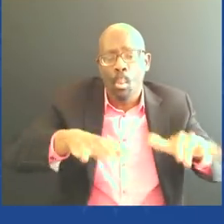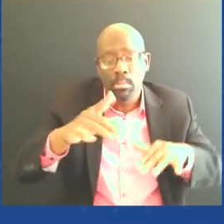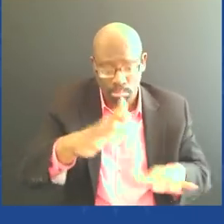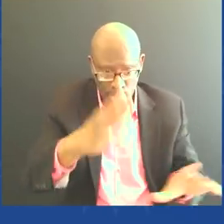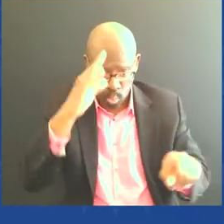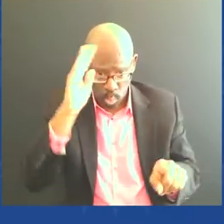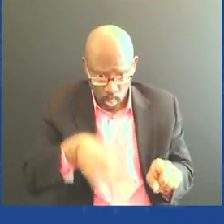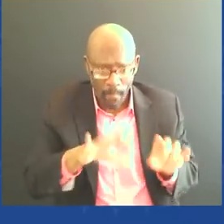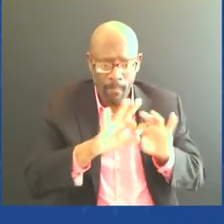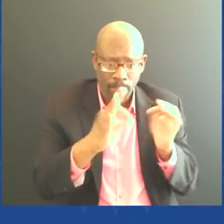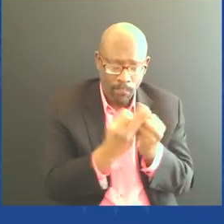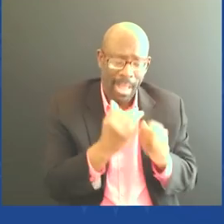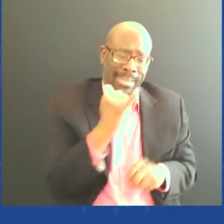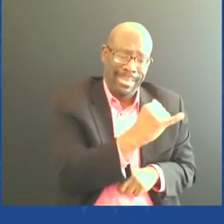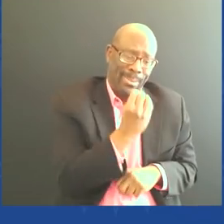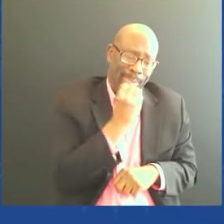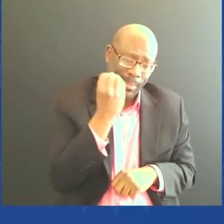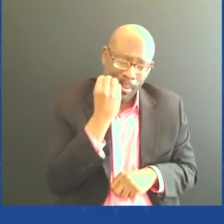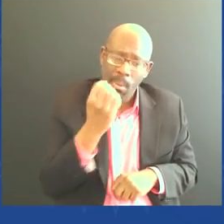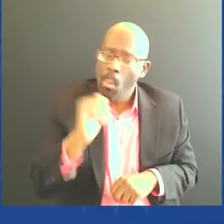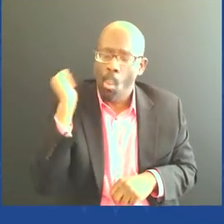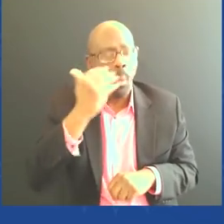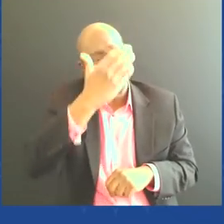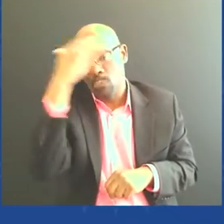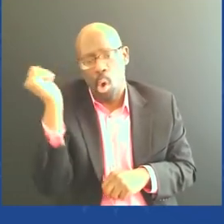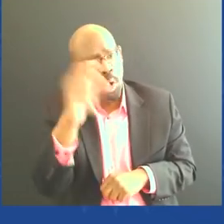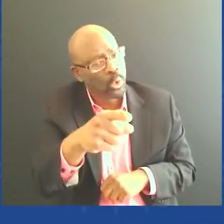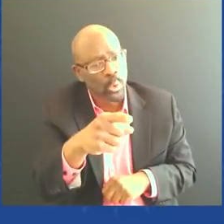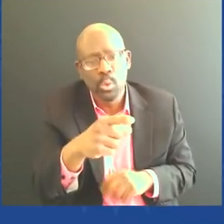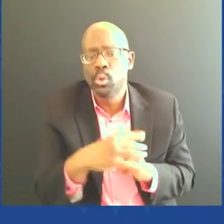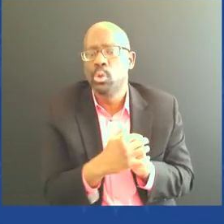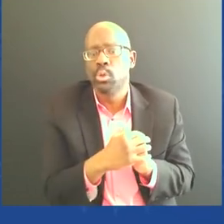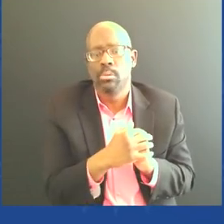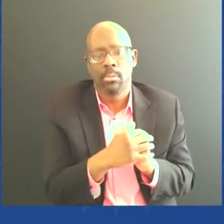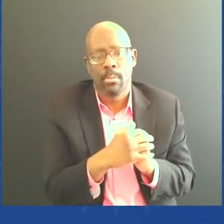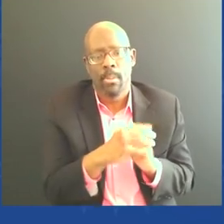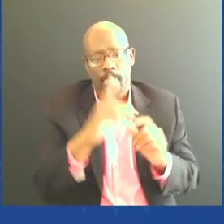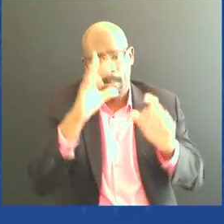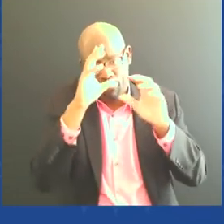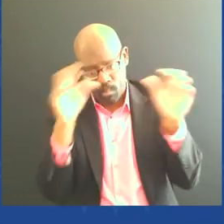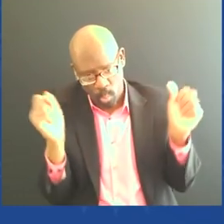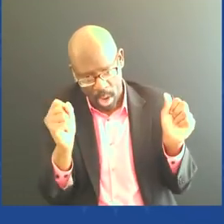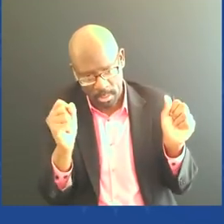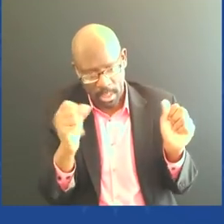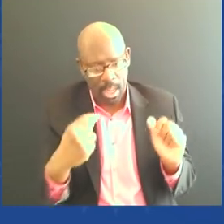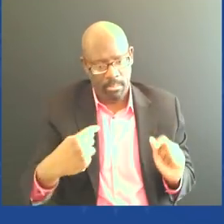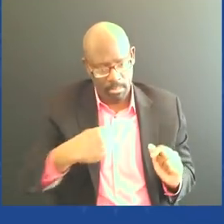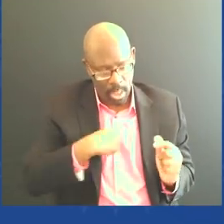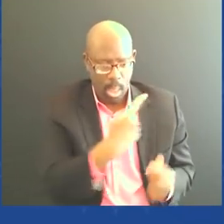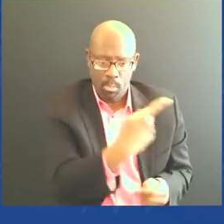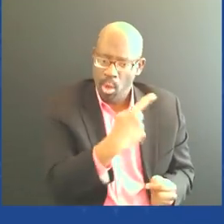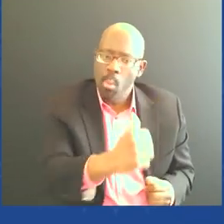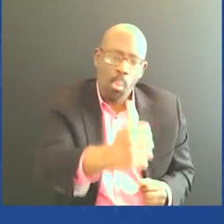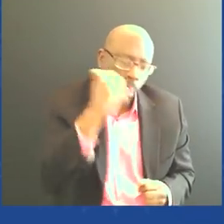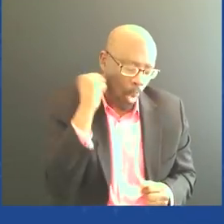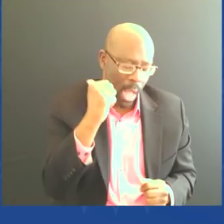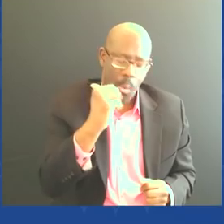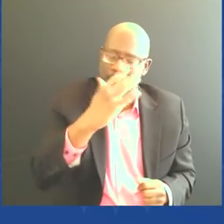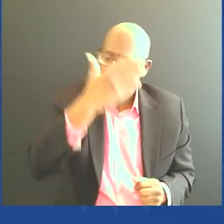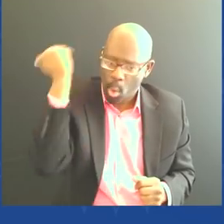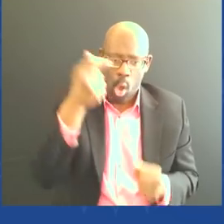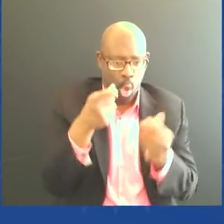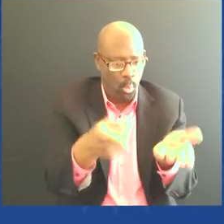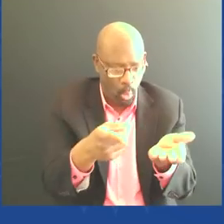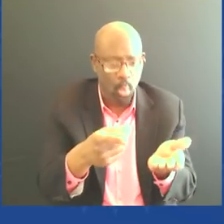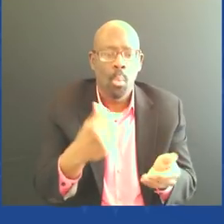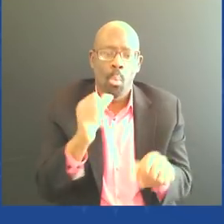forgotten by your president or by me. We are working every day to honor the